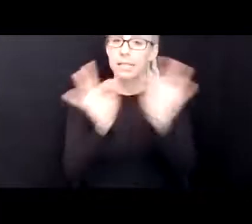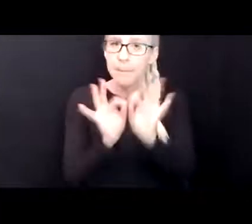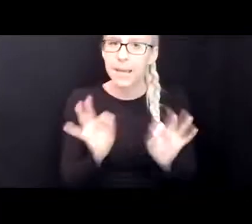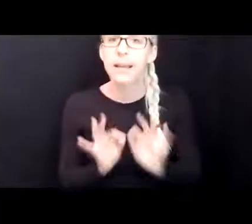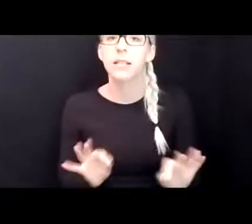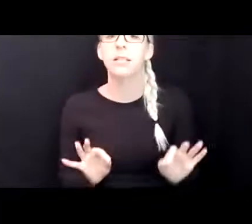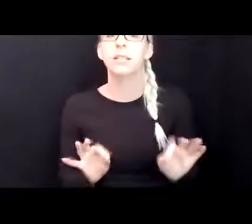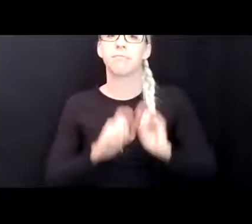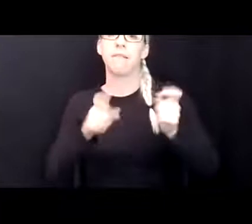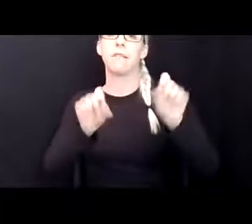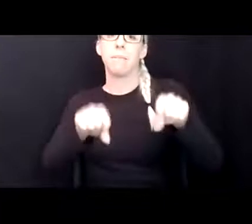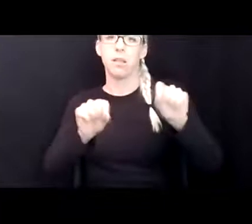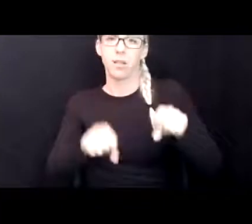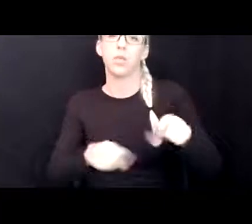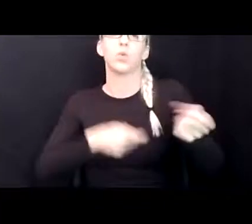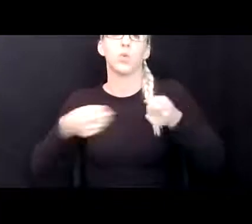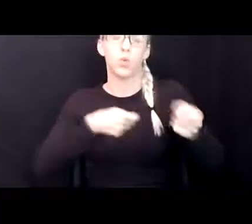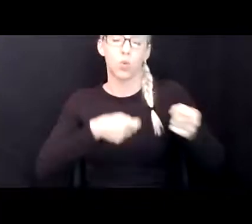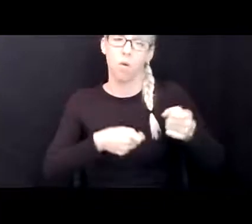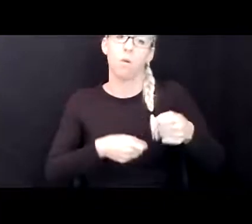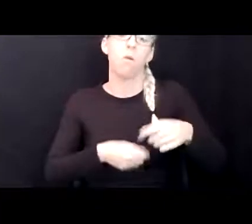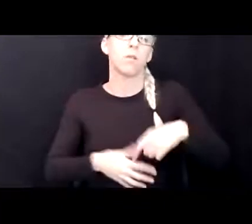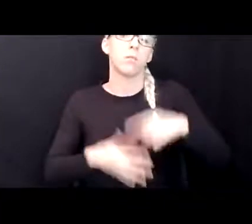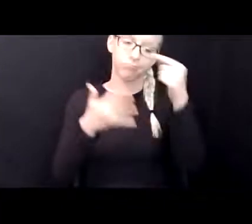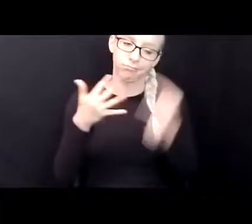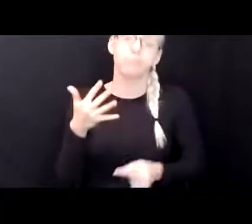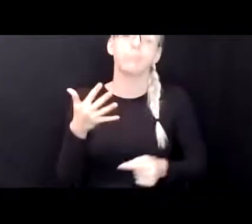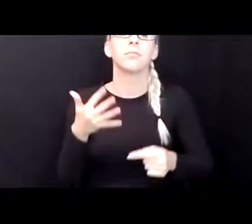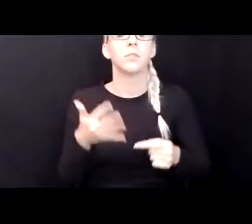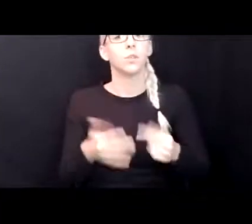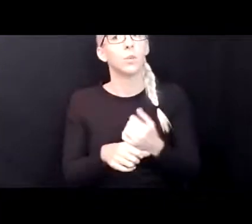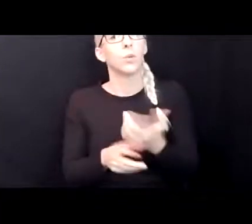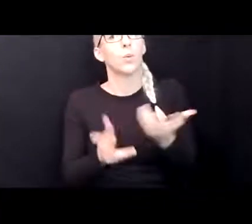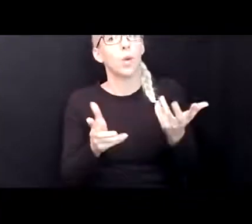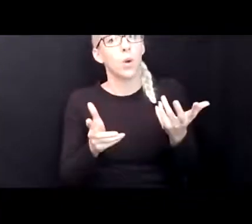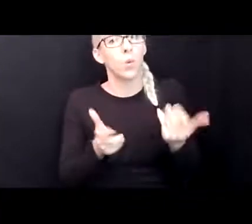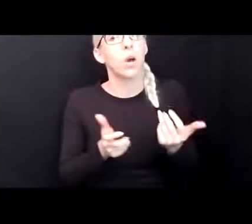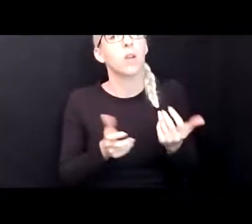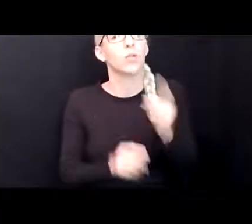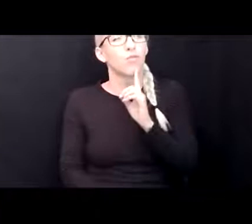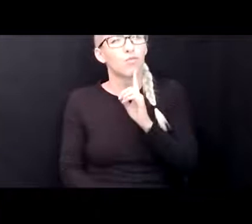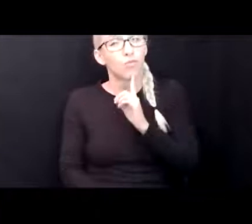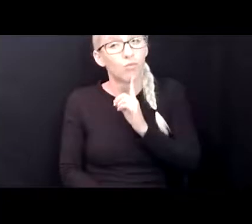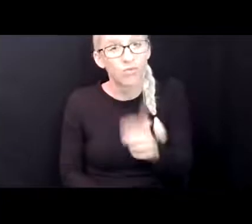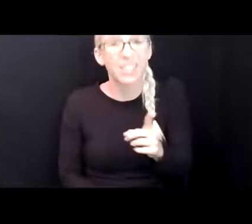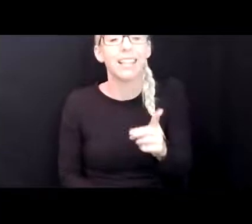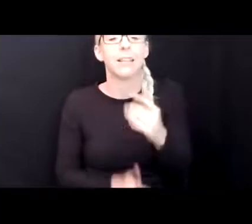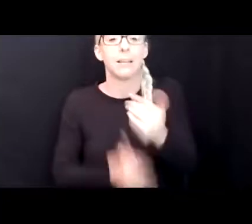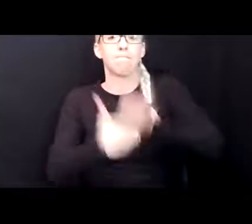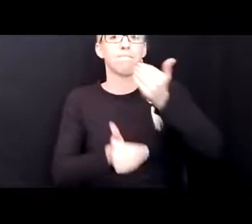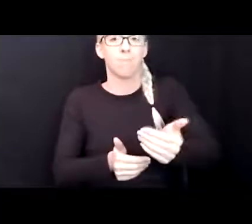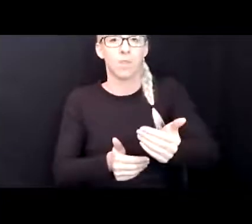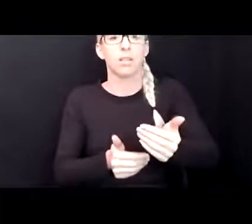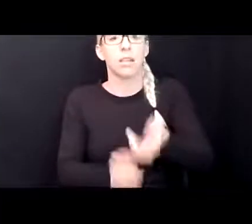ability to control all those different facets of someone's life. So we want to make sure that that gets back to having a qualified guardian. So